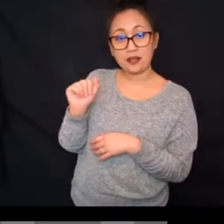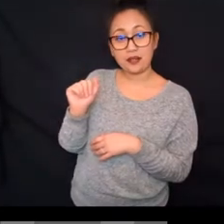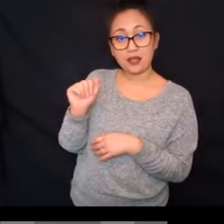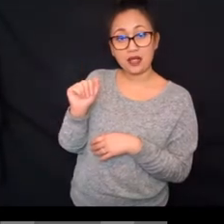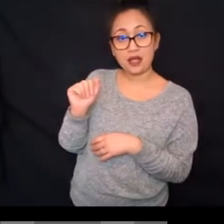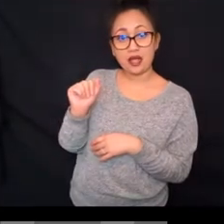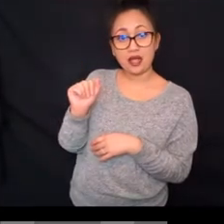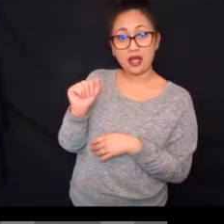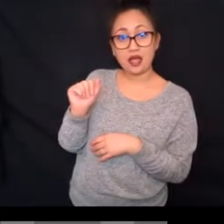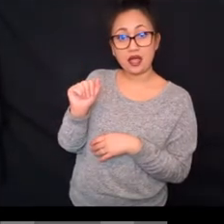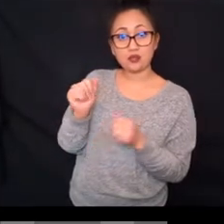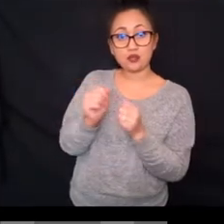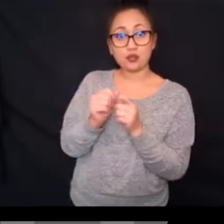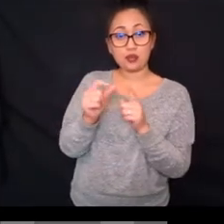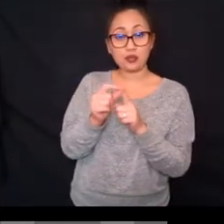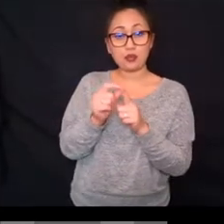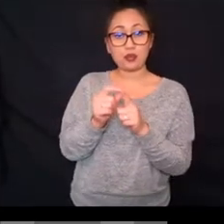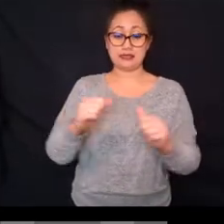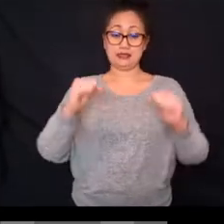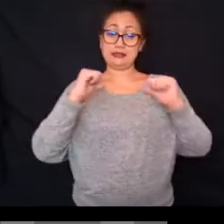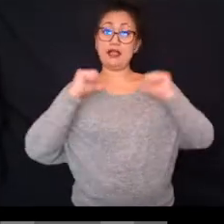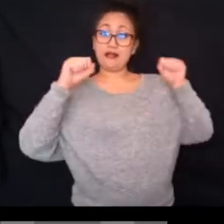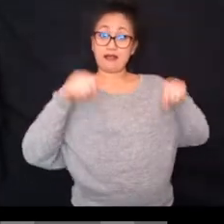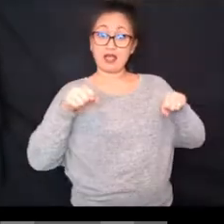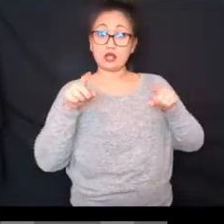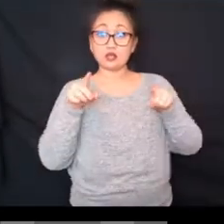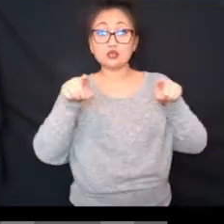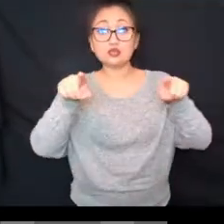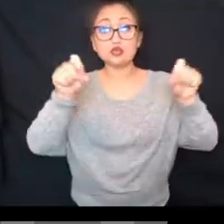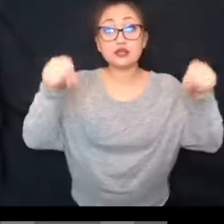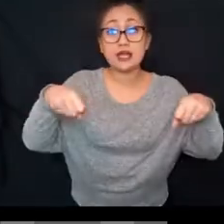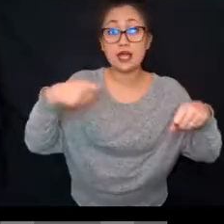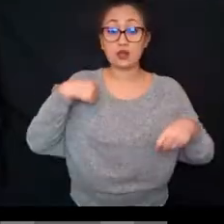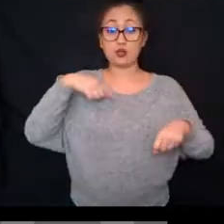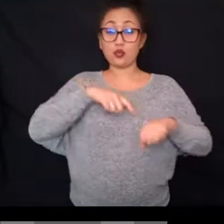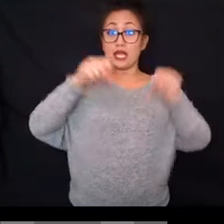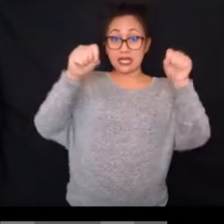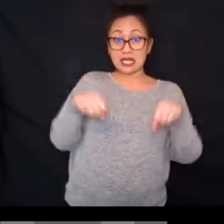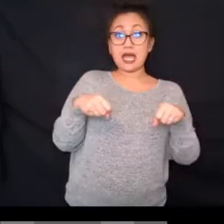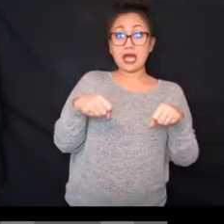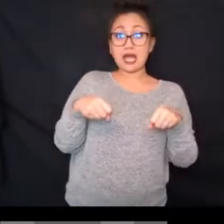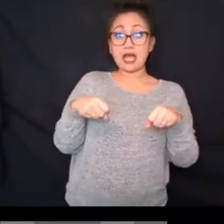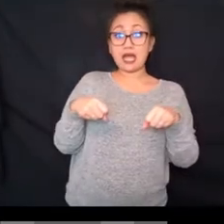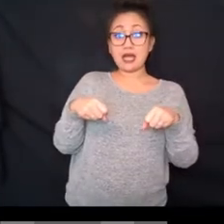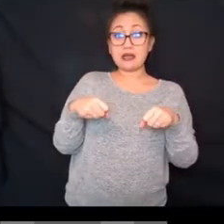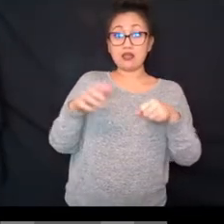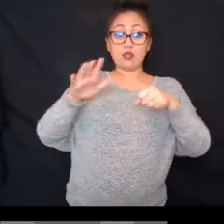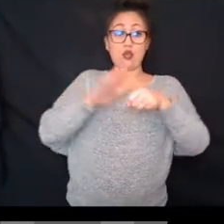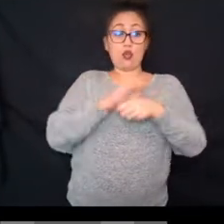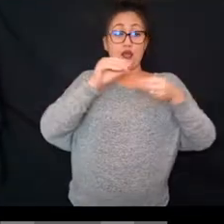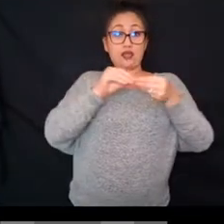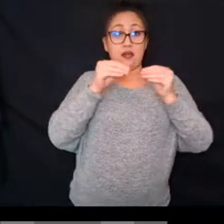can. You can. We can. Take the whole number 5.